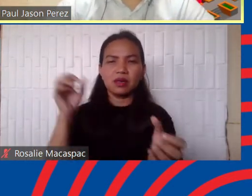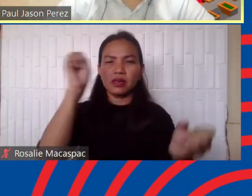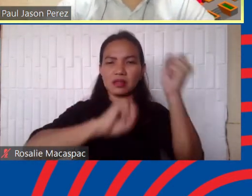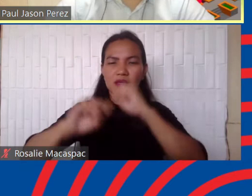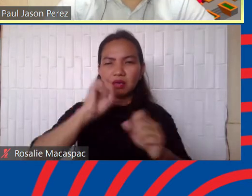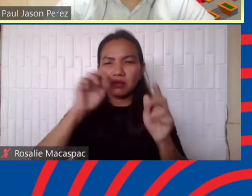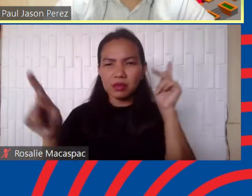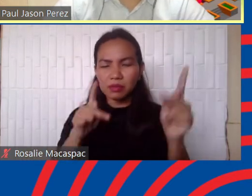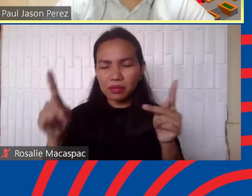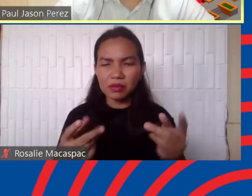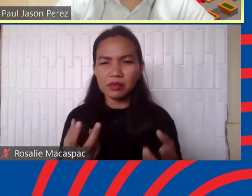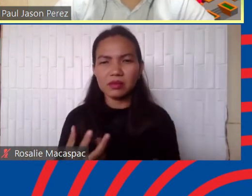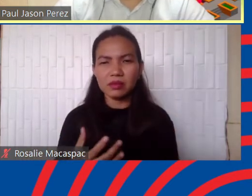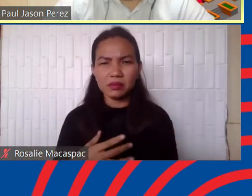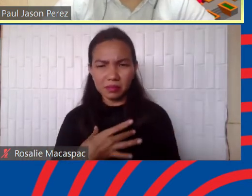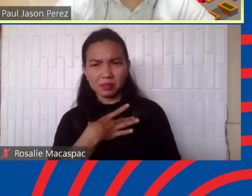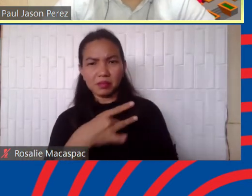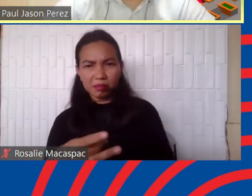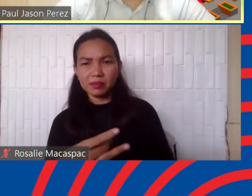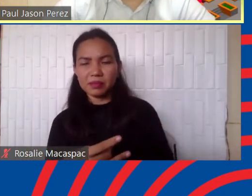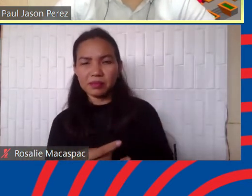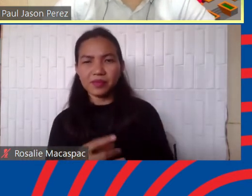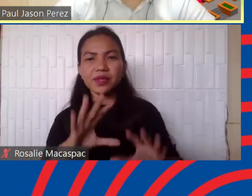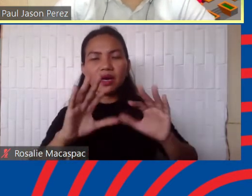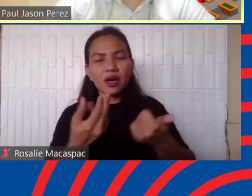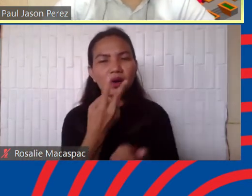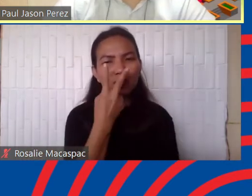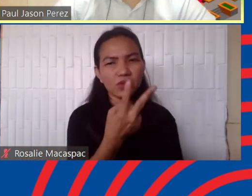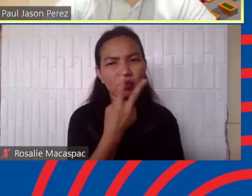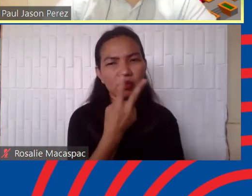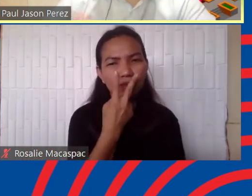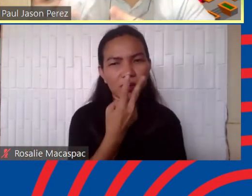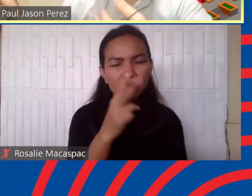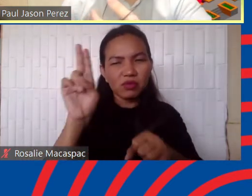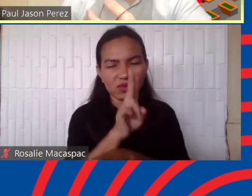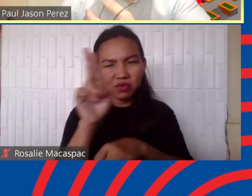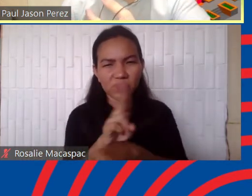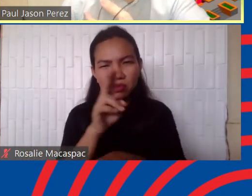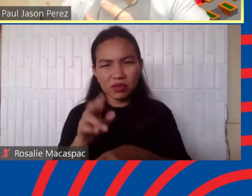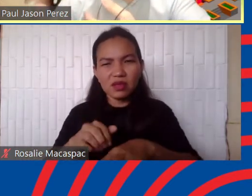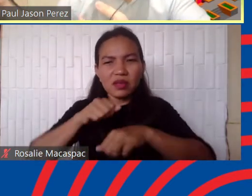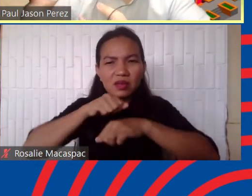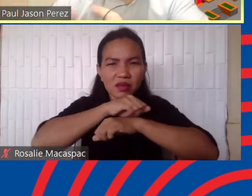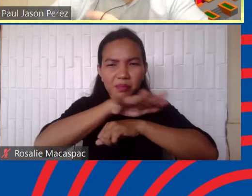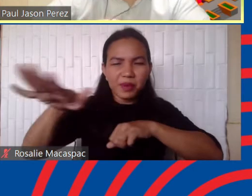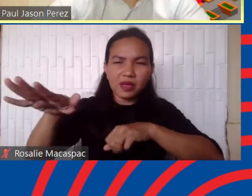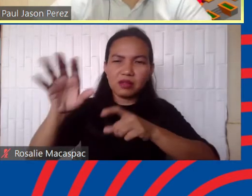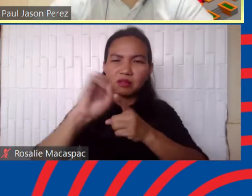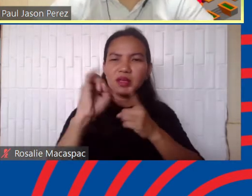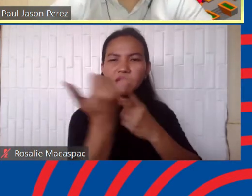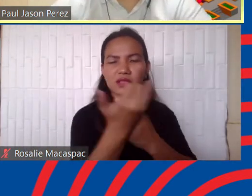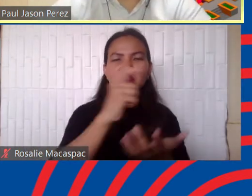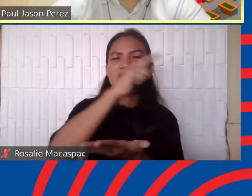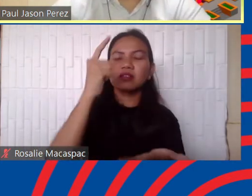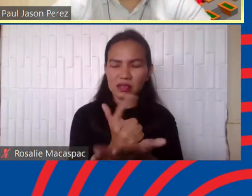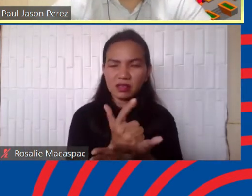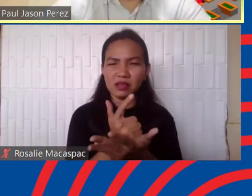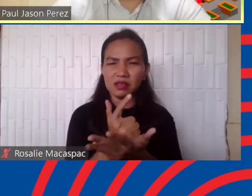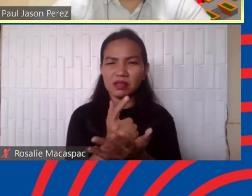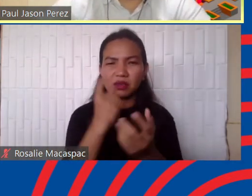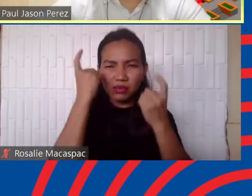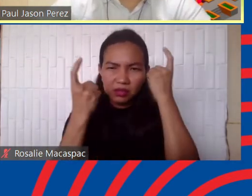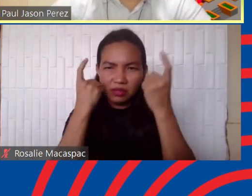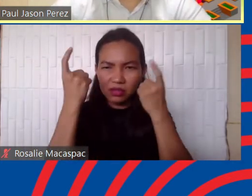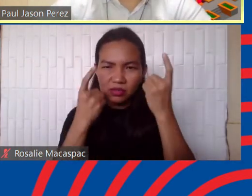we're interested with how tobacco consumption affects society. So it's very general. It's very general. So I want you to